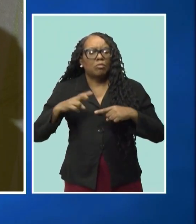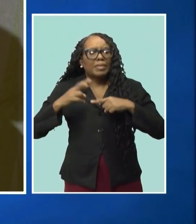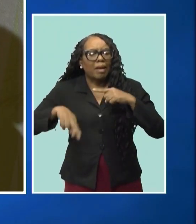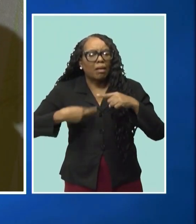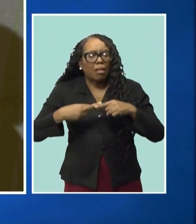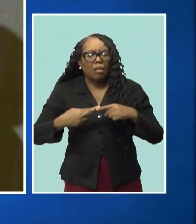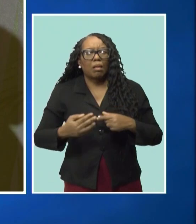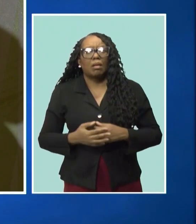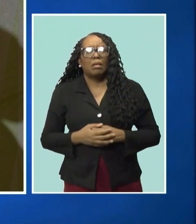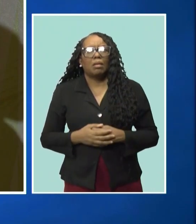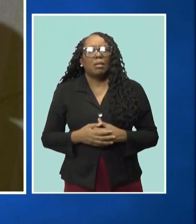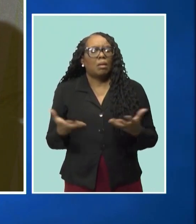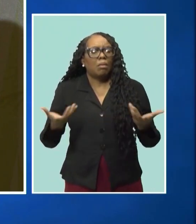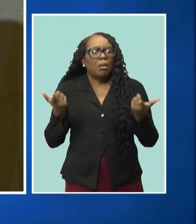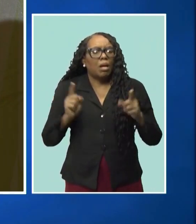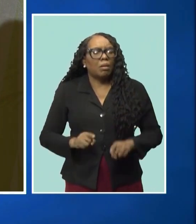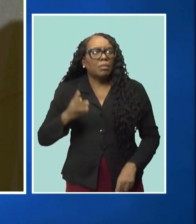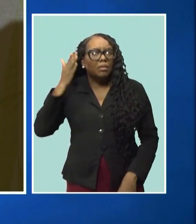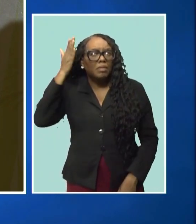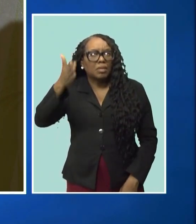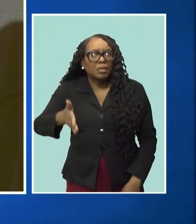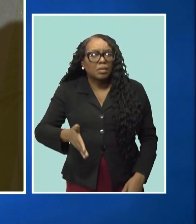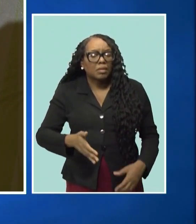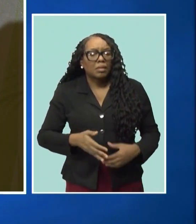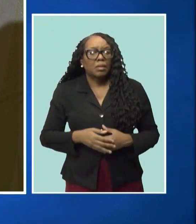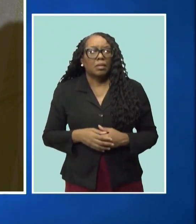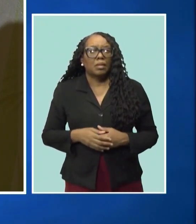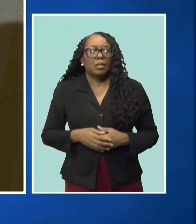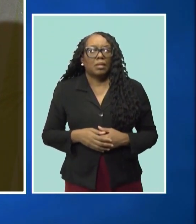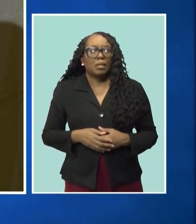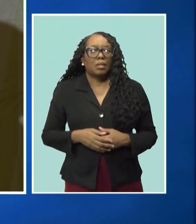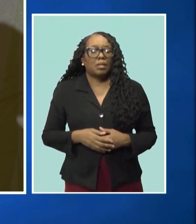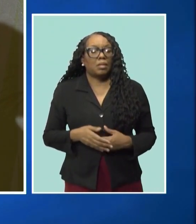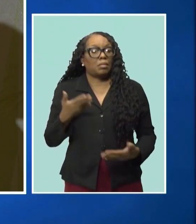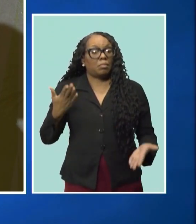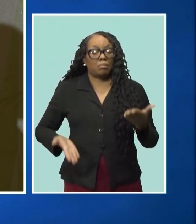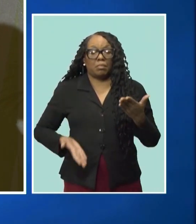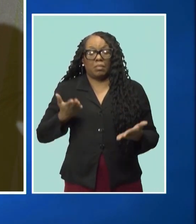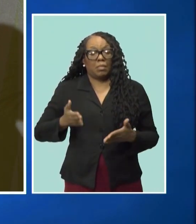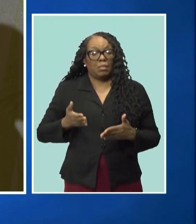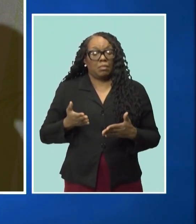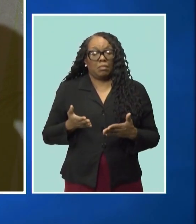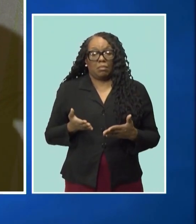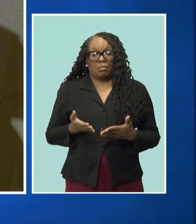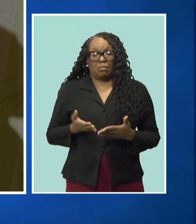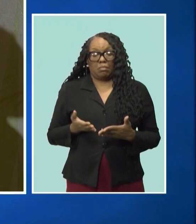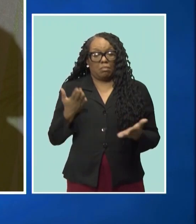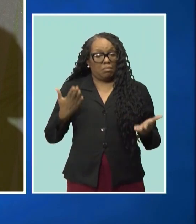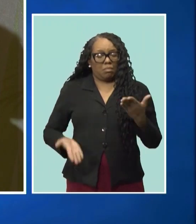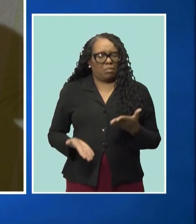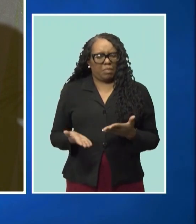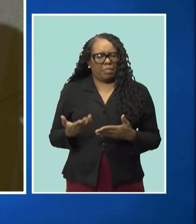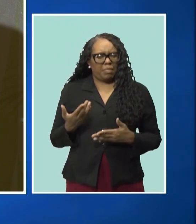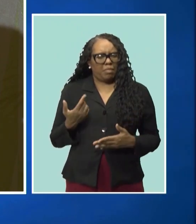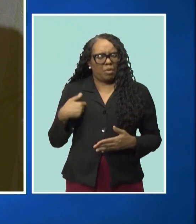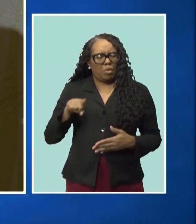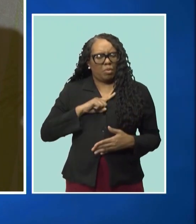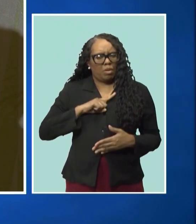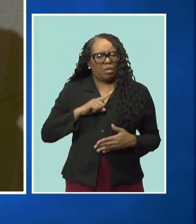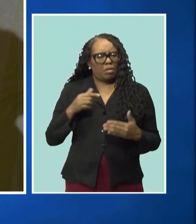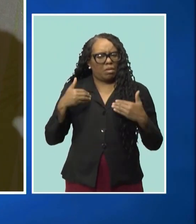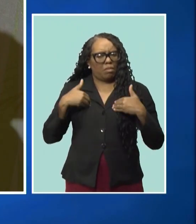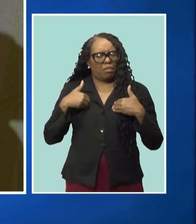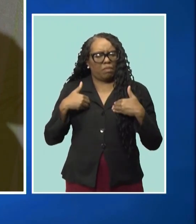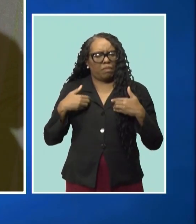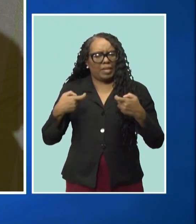happens in the future? Is it possible that we could have electric trams? What does that look like in terms of our infrastructure? How do we fuel those?